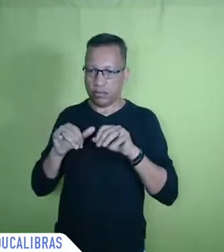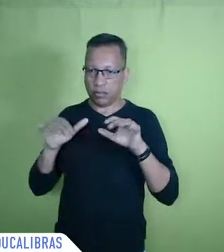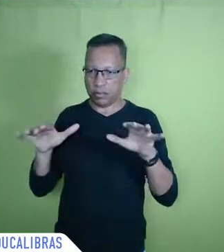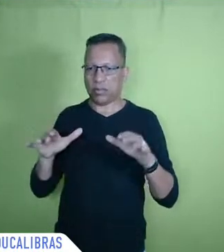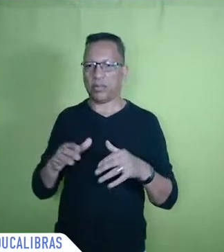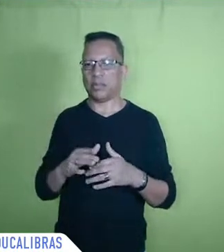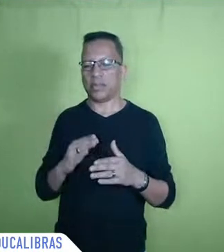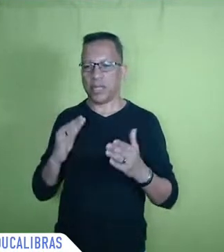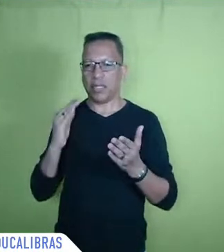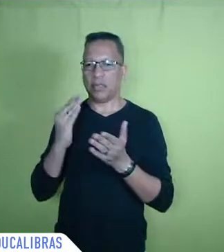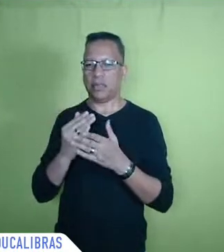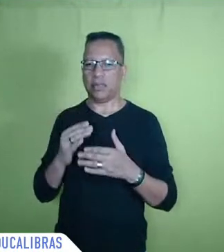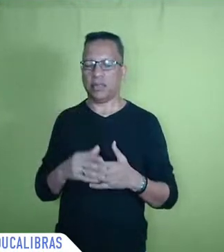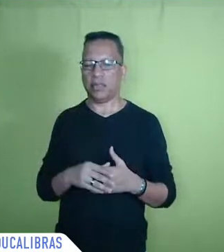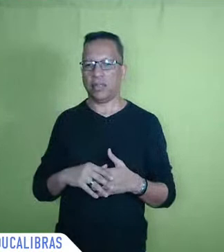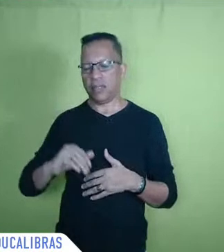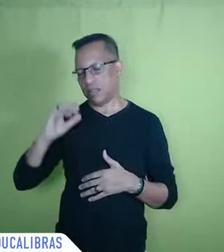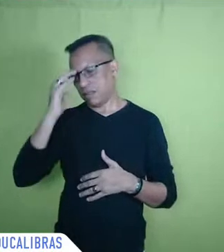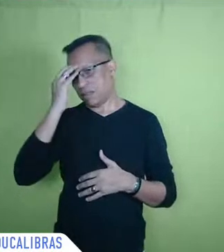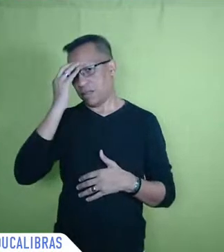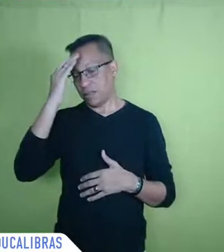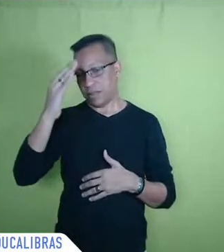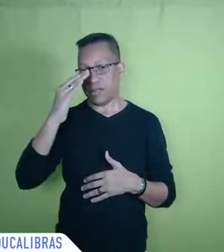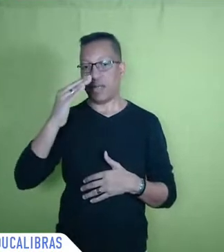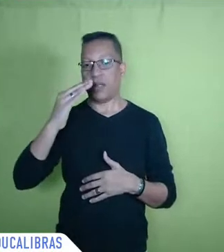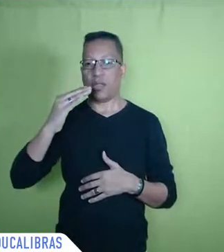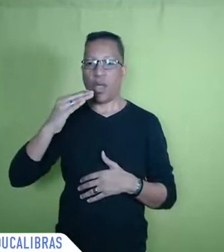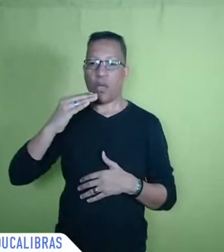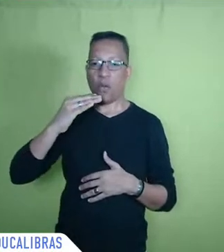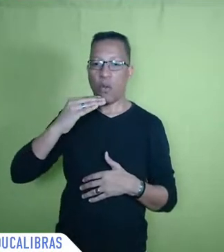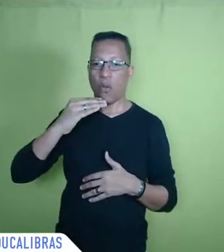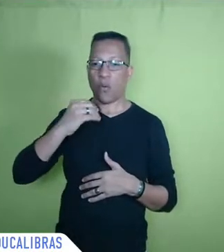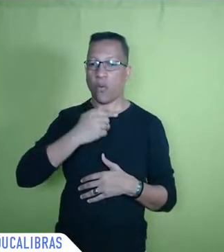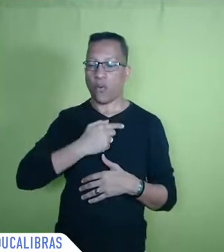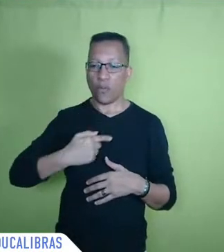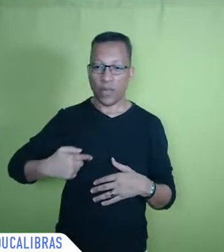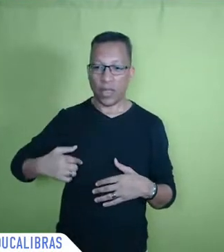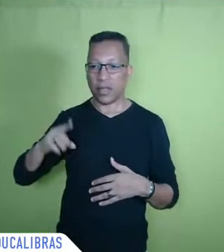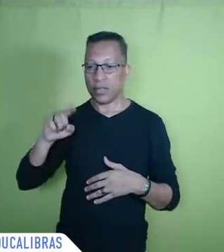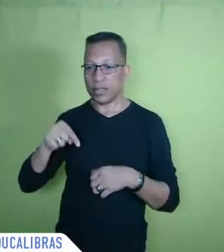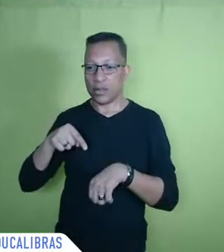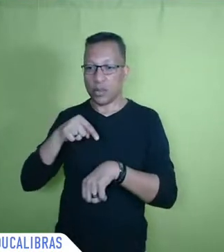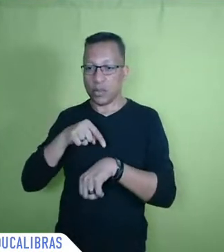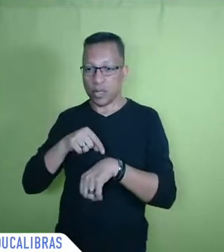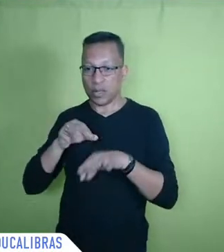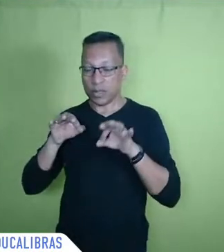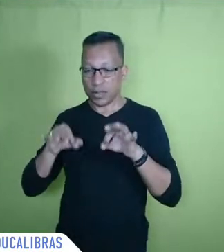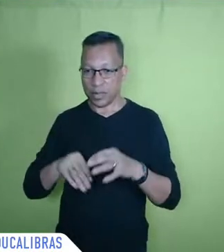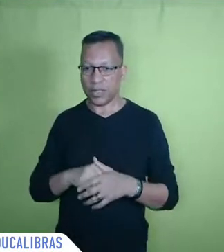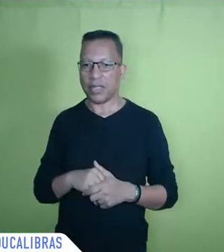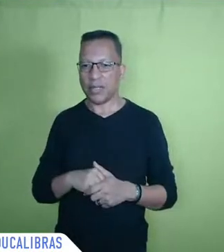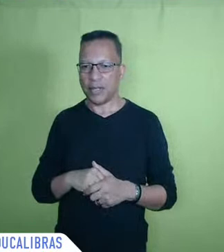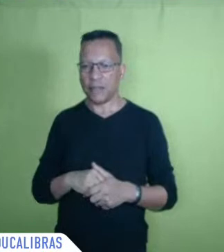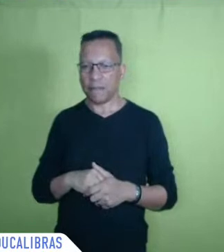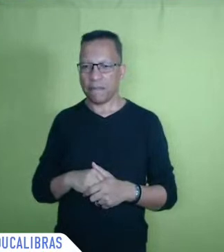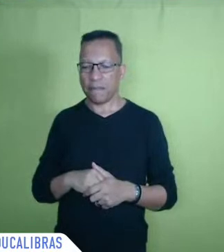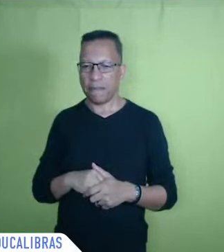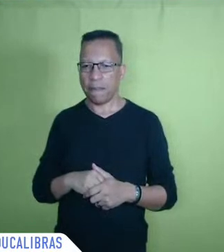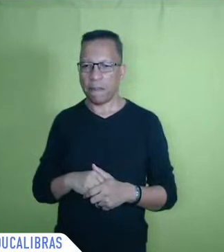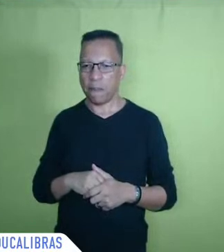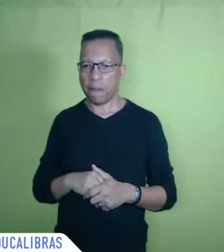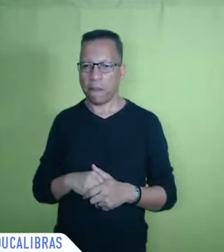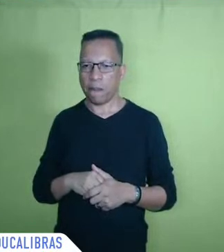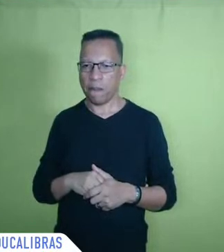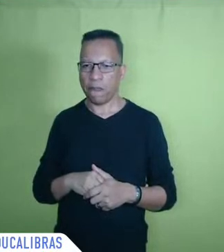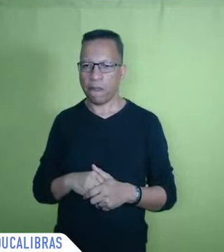and then bring it to a more structured dimension further on. Thank you, Governor. It is incredible. We are